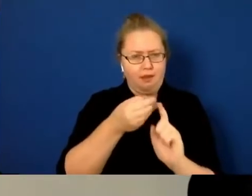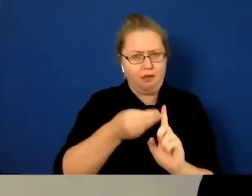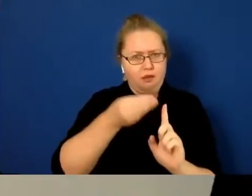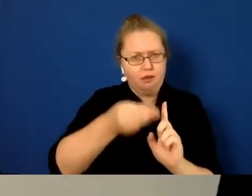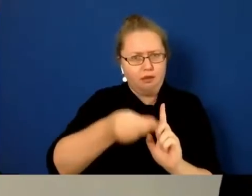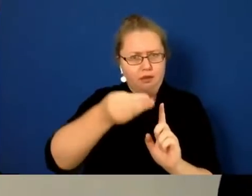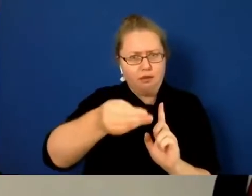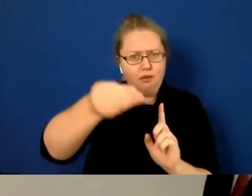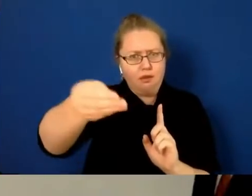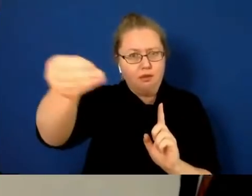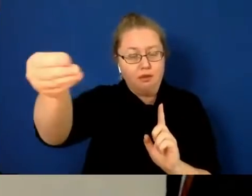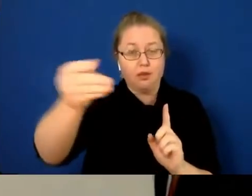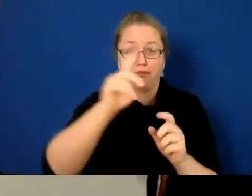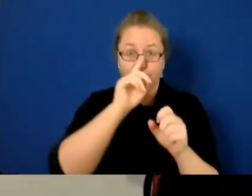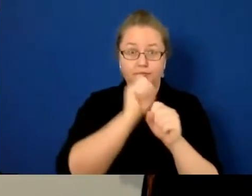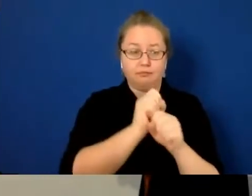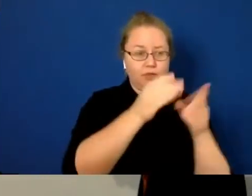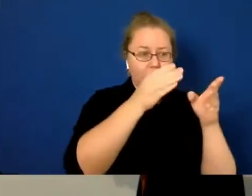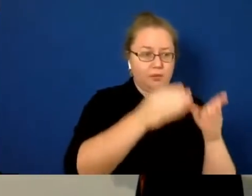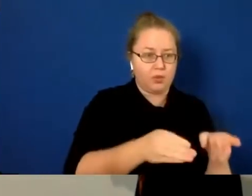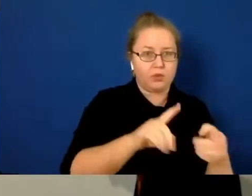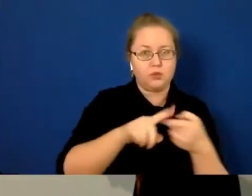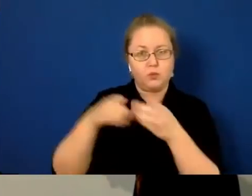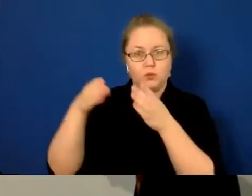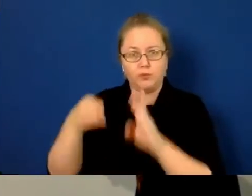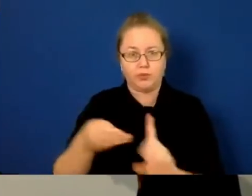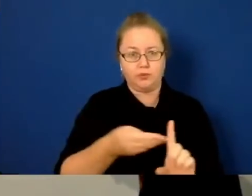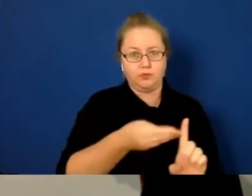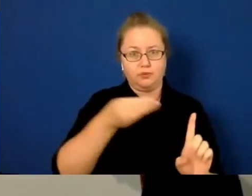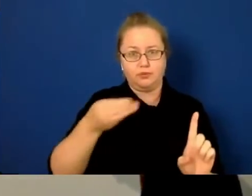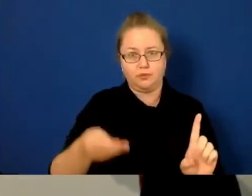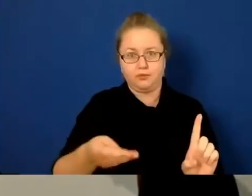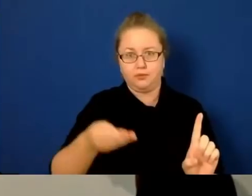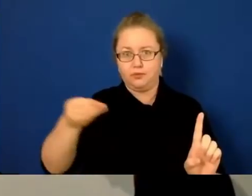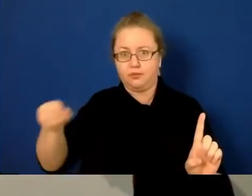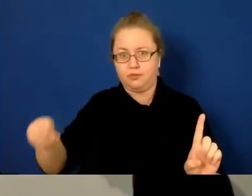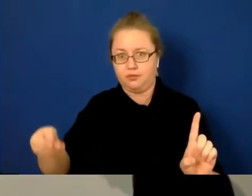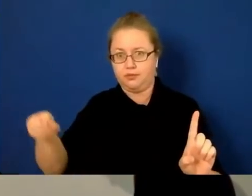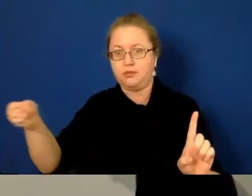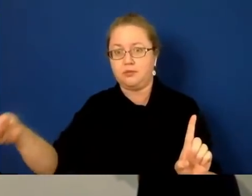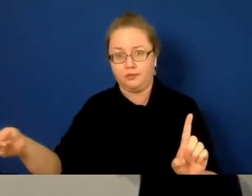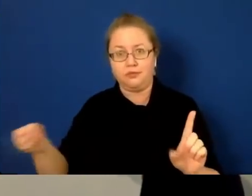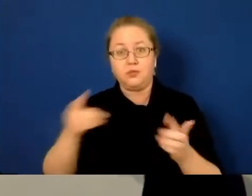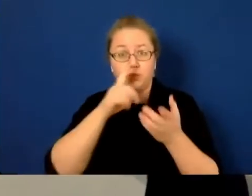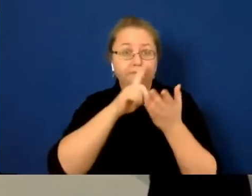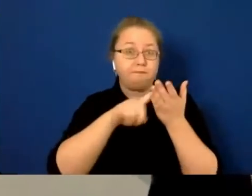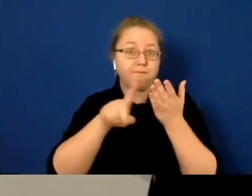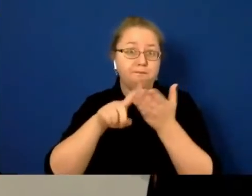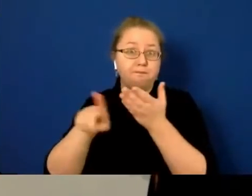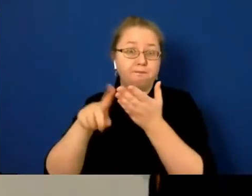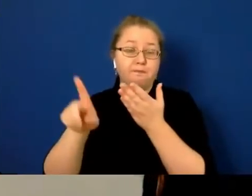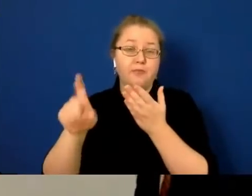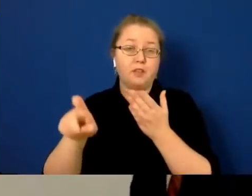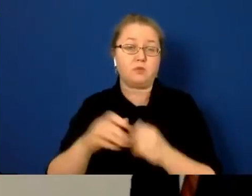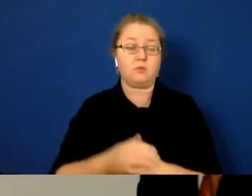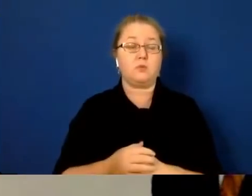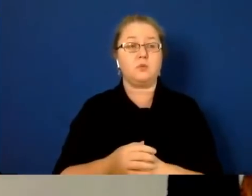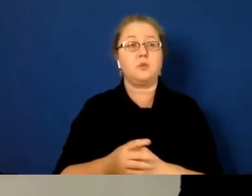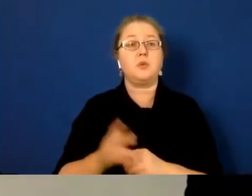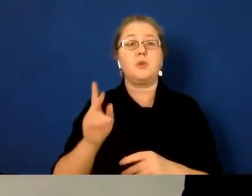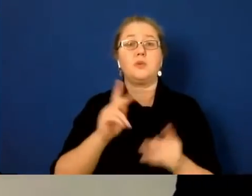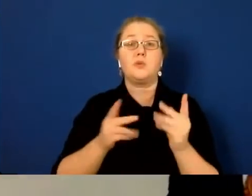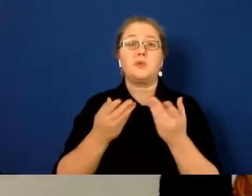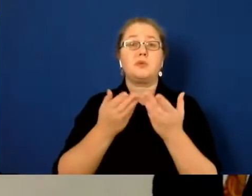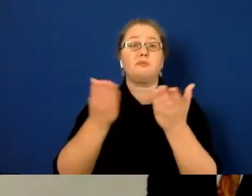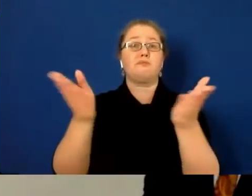sure that we're not seeing widespread transmission that's not associated with some of these events.